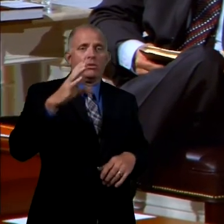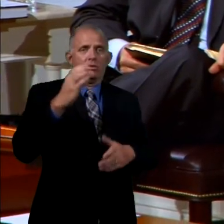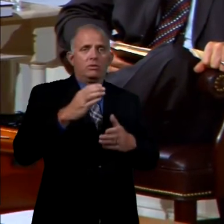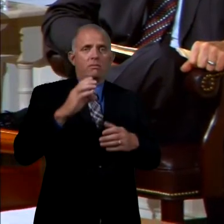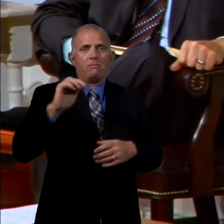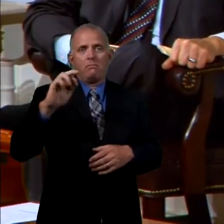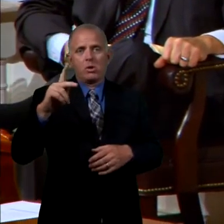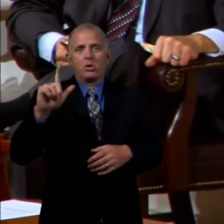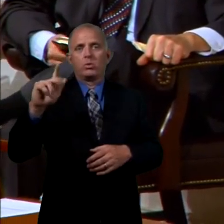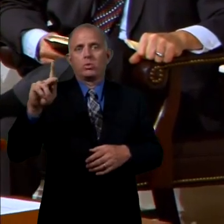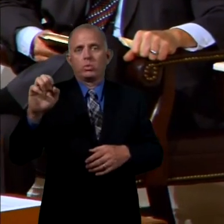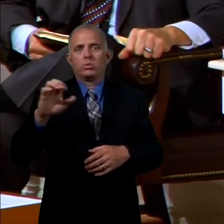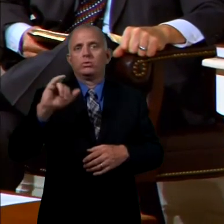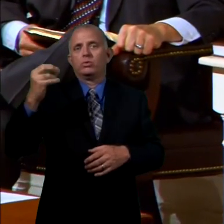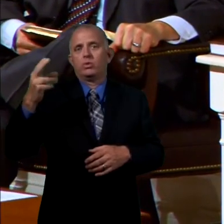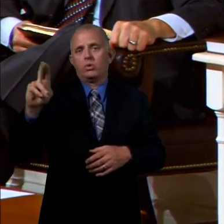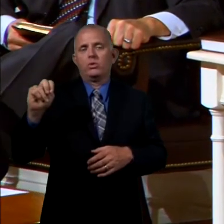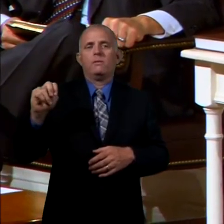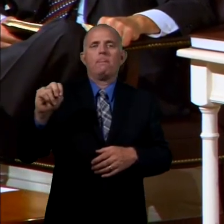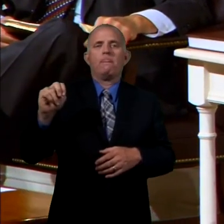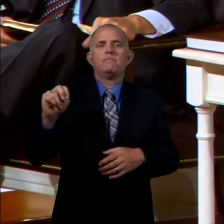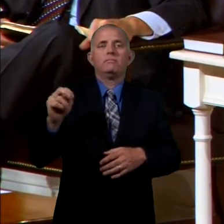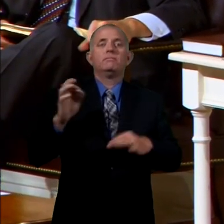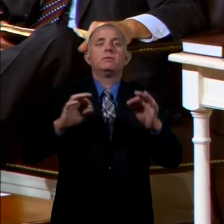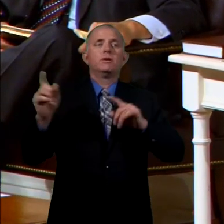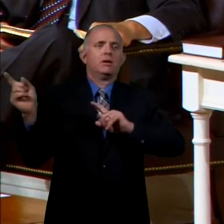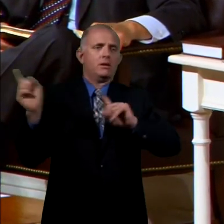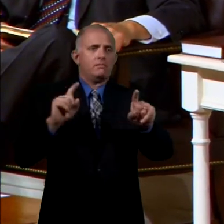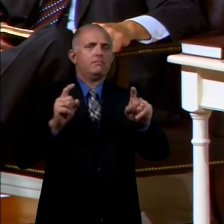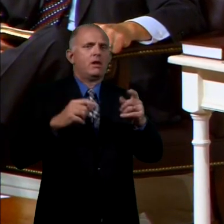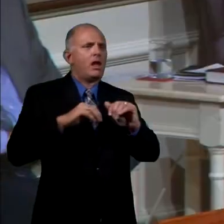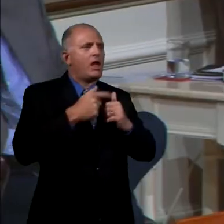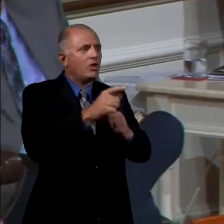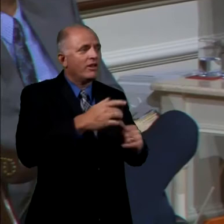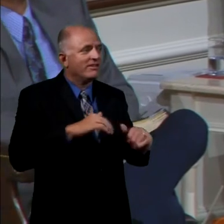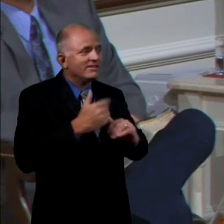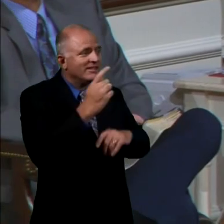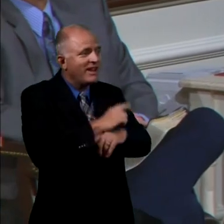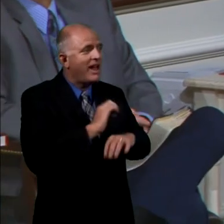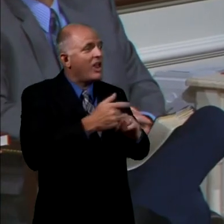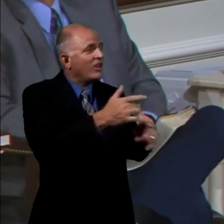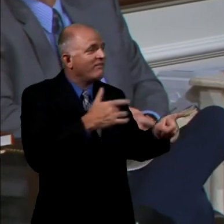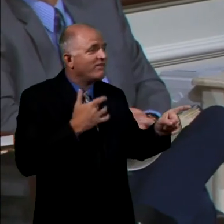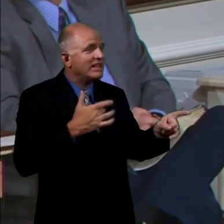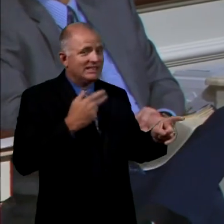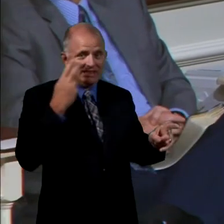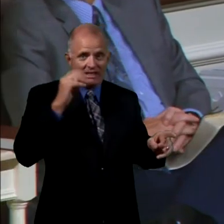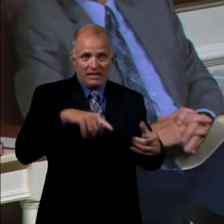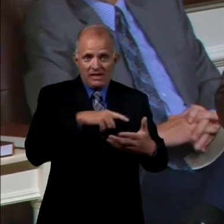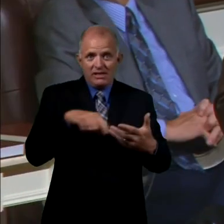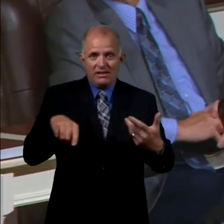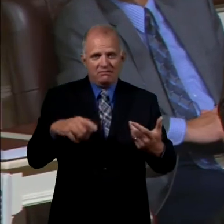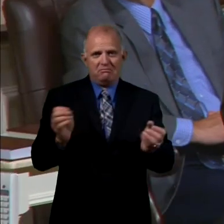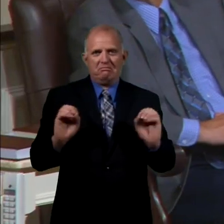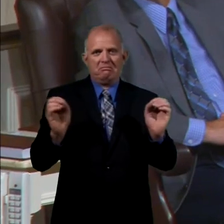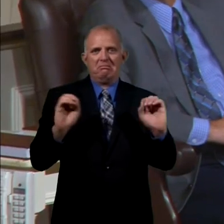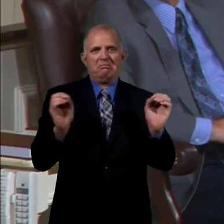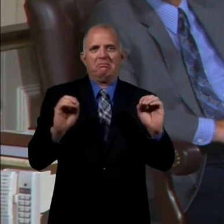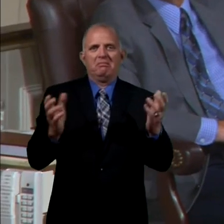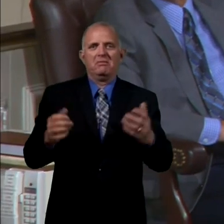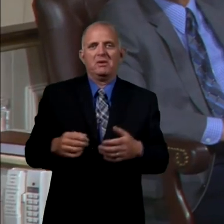see people come up and say, Jesus, how's your day going? Jesus, how do you feel today? Jesus, are you a little depleted?